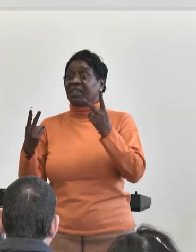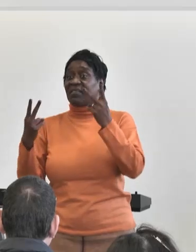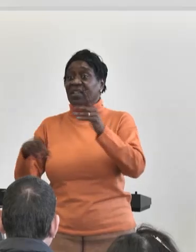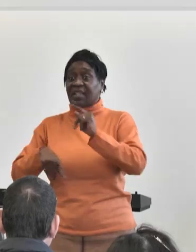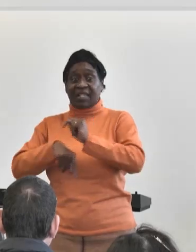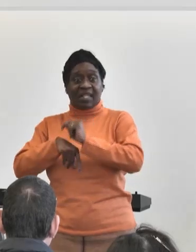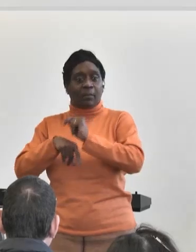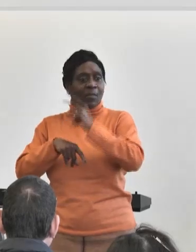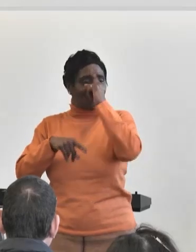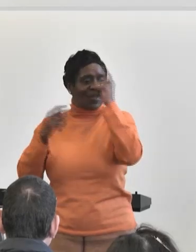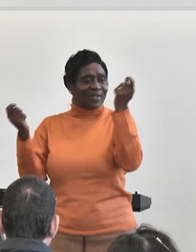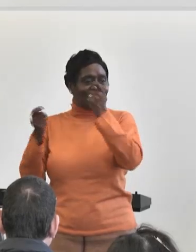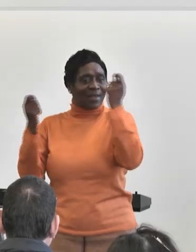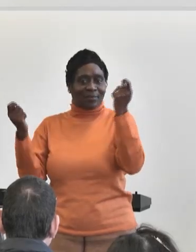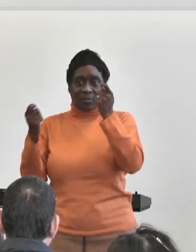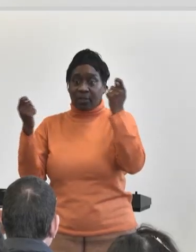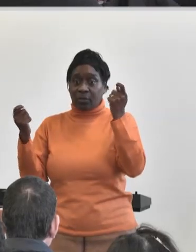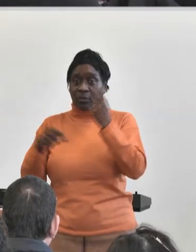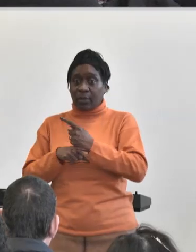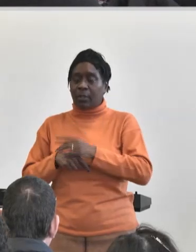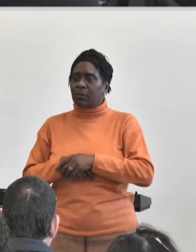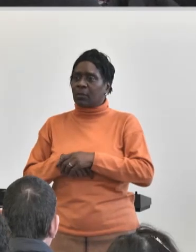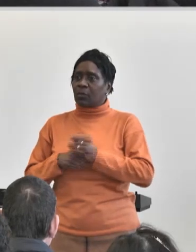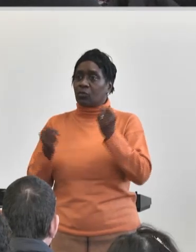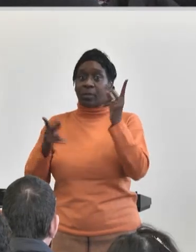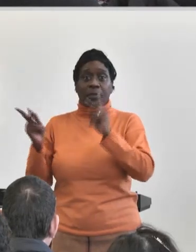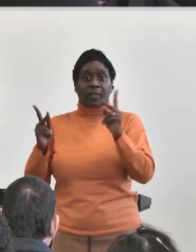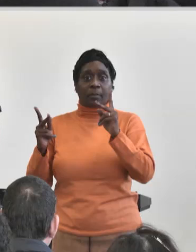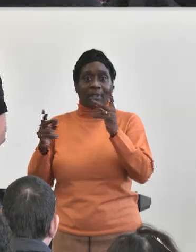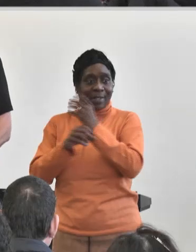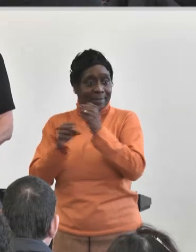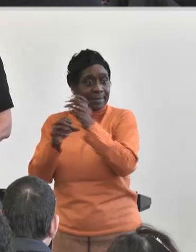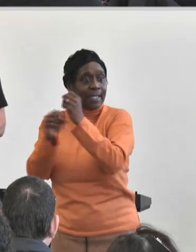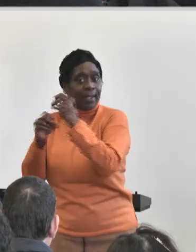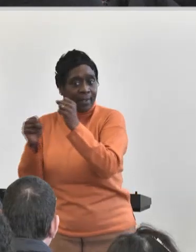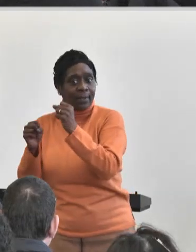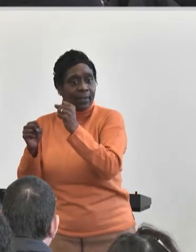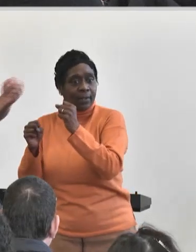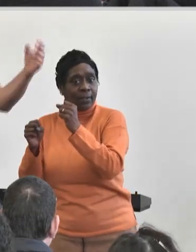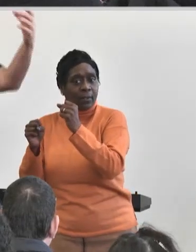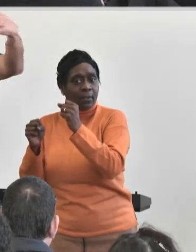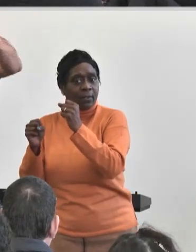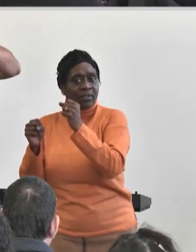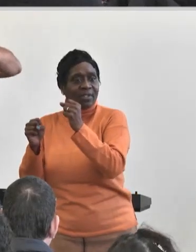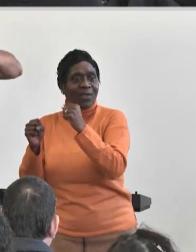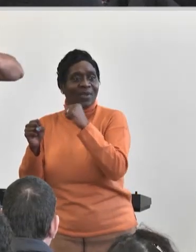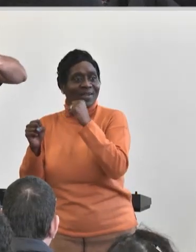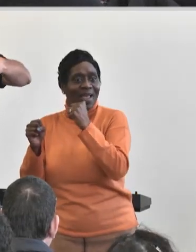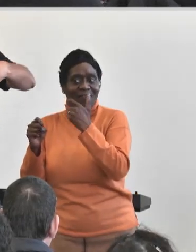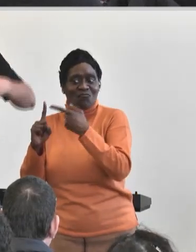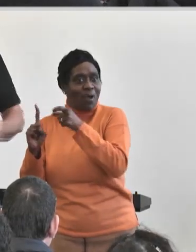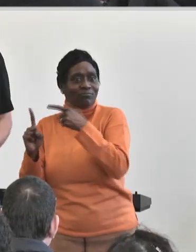for the ceremonies and the celebration. La ceremonia y ese festejo. And so many of the people that got saved were from outside of